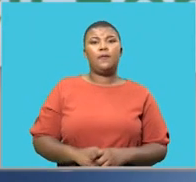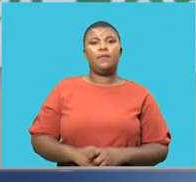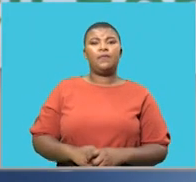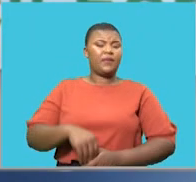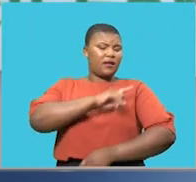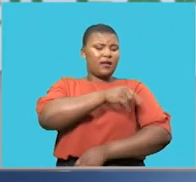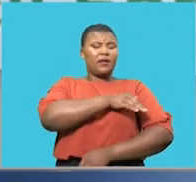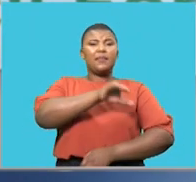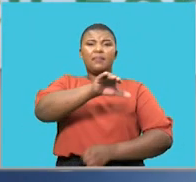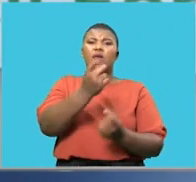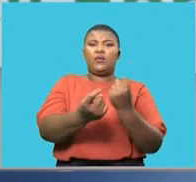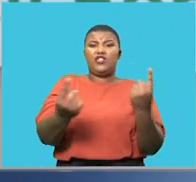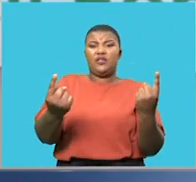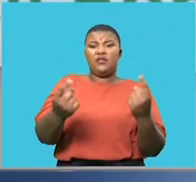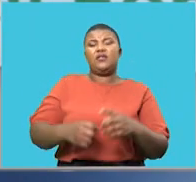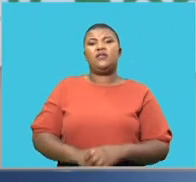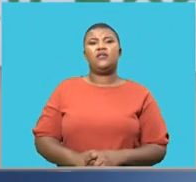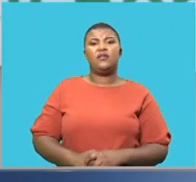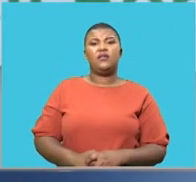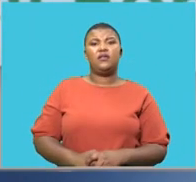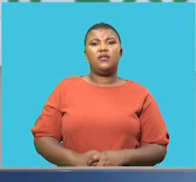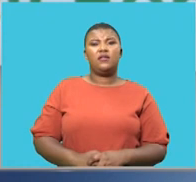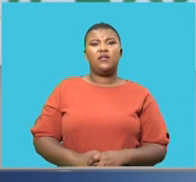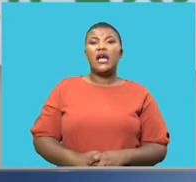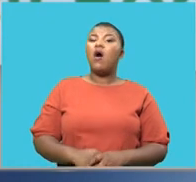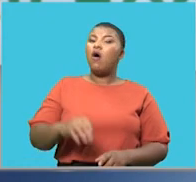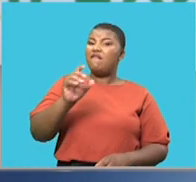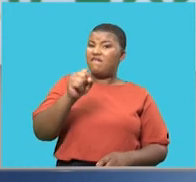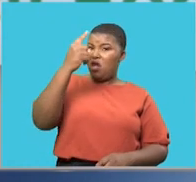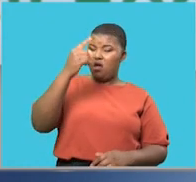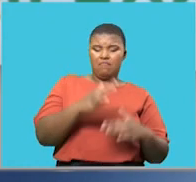empowering one another by building first their homes.